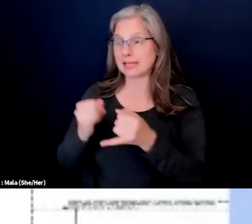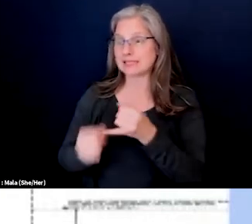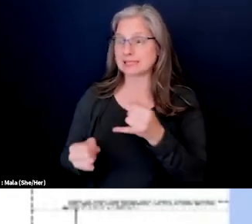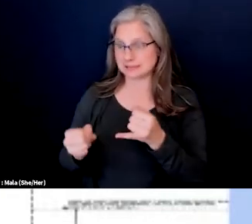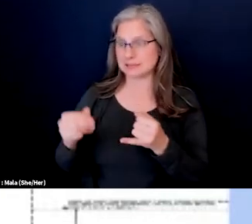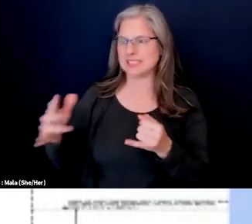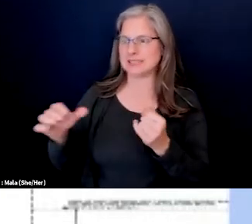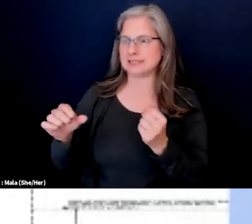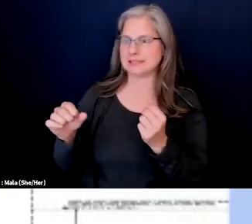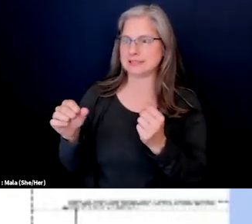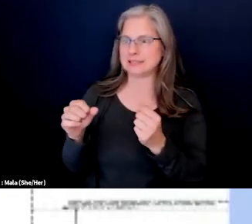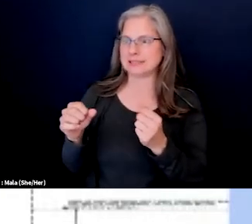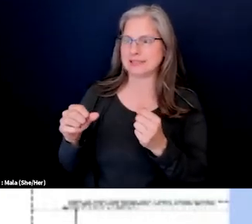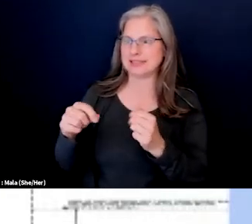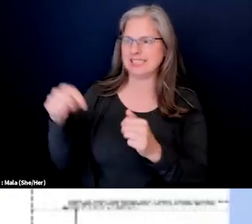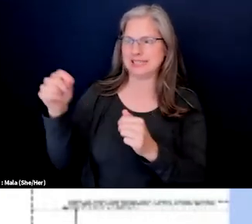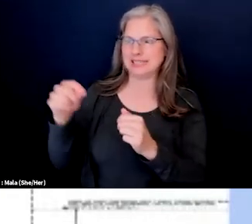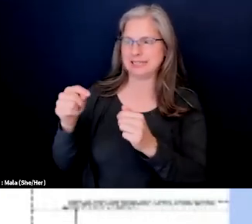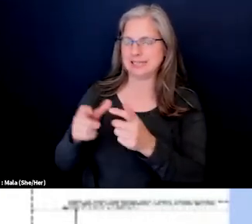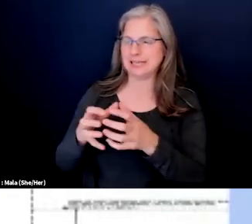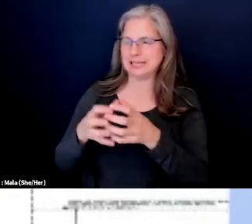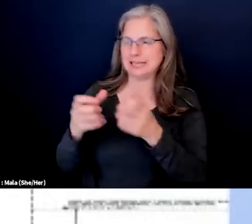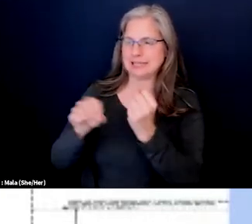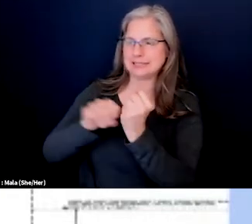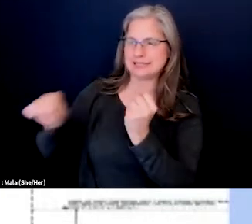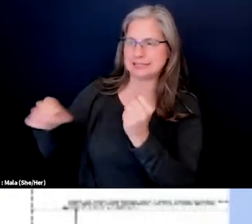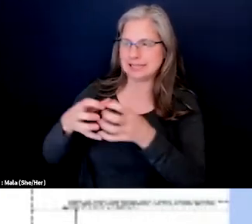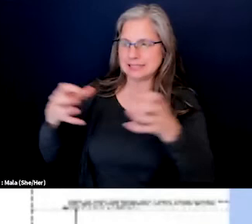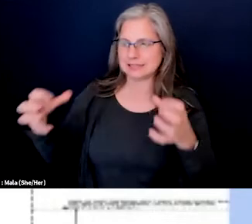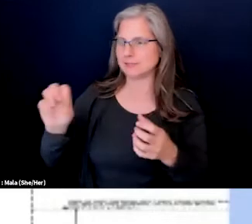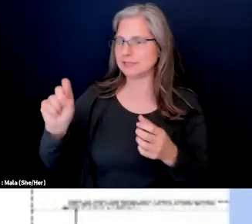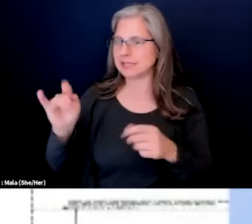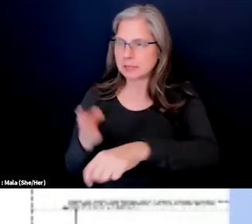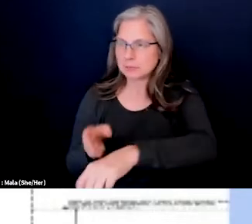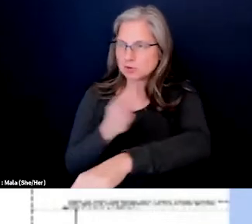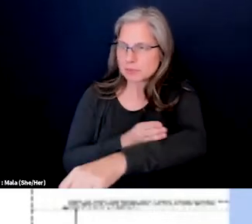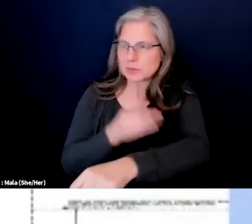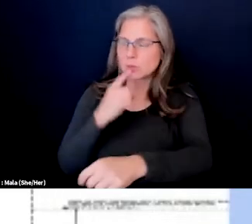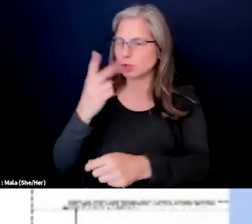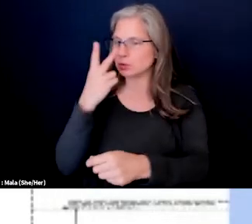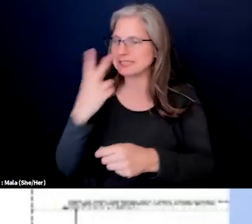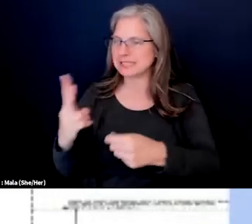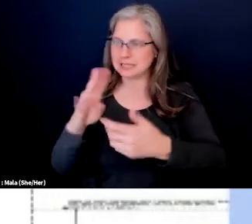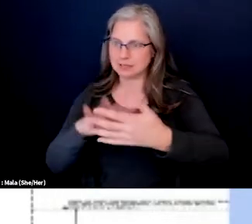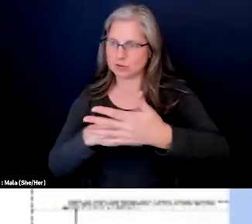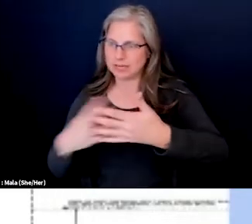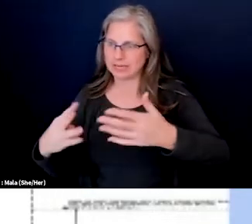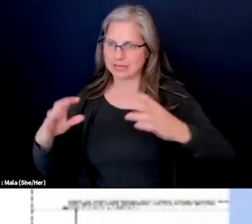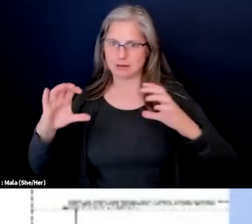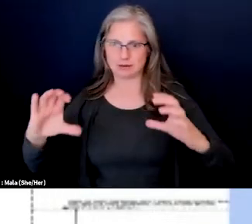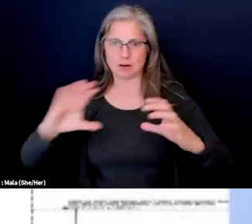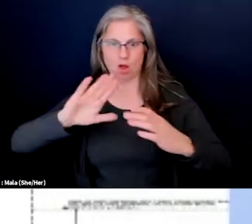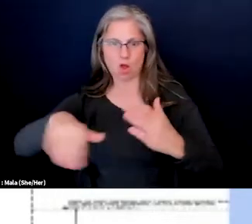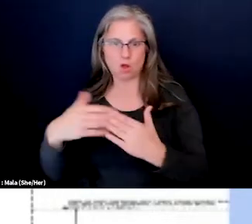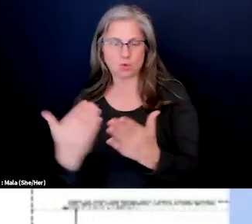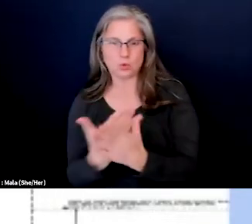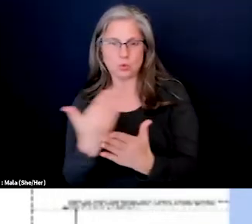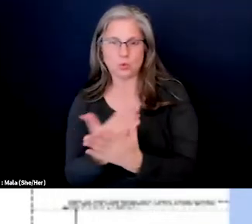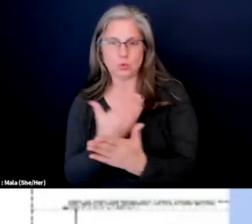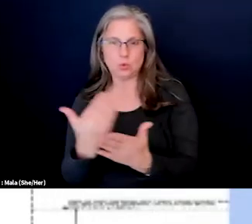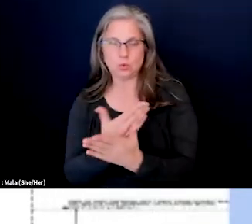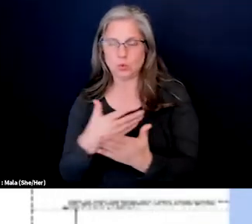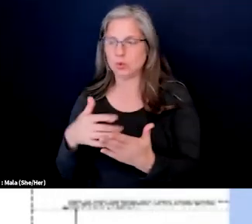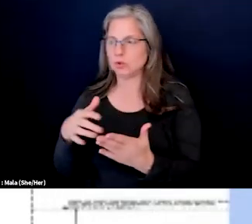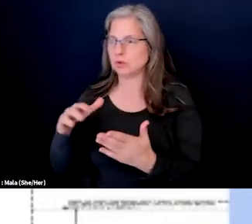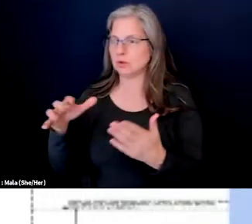see on this site map, all of the checkered or grid area, that's all new concrete that will tie together all of those